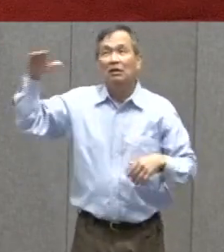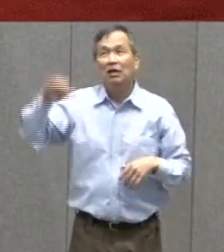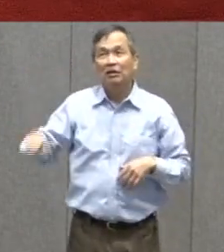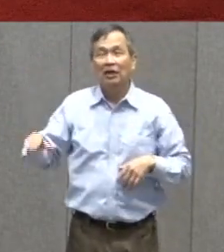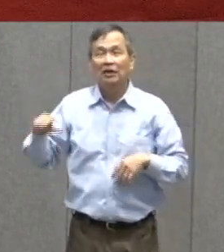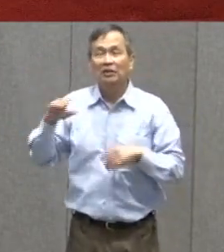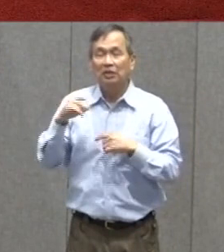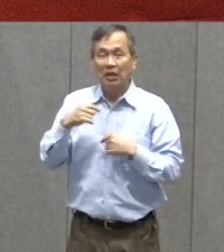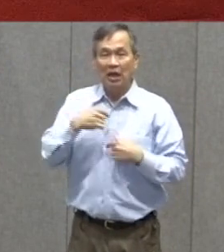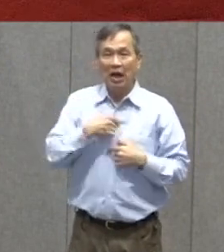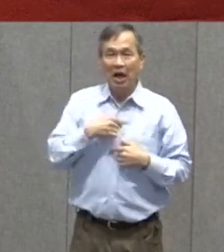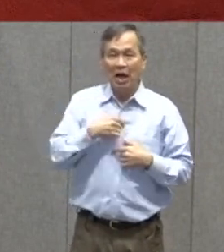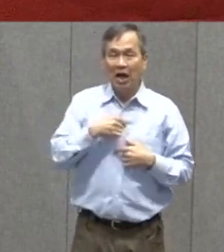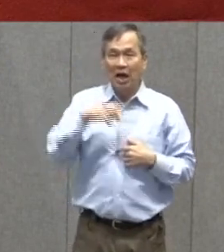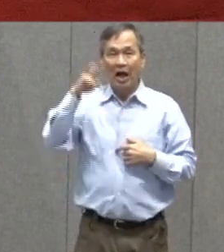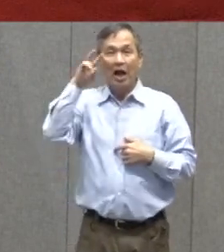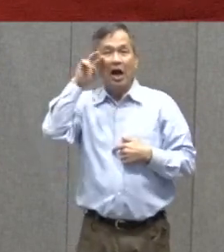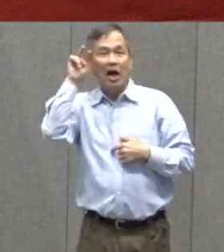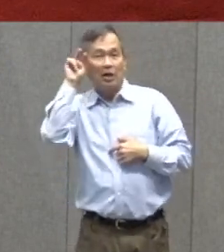I observe ...